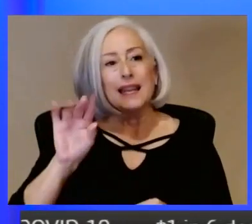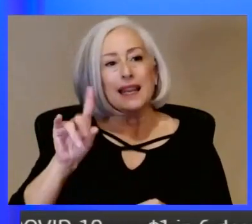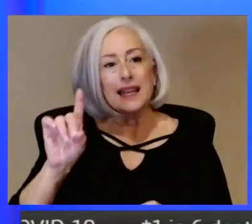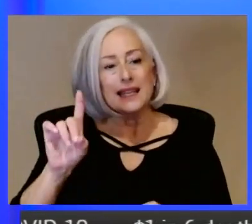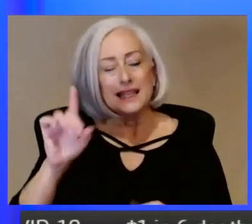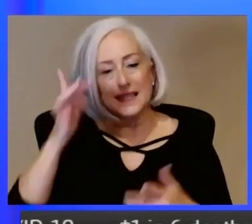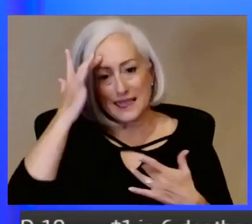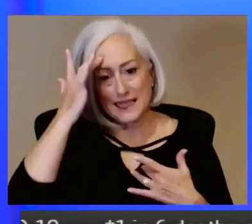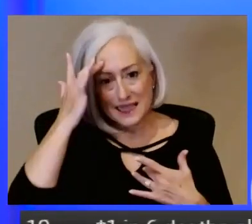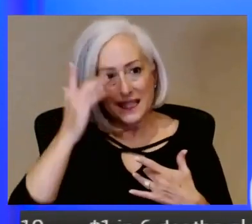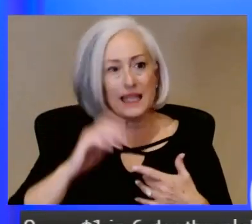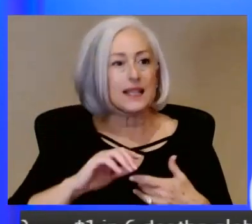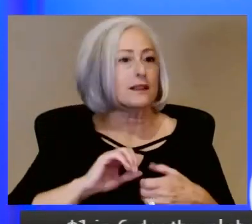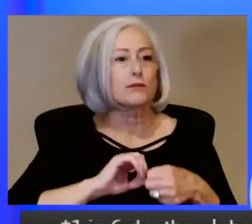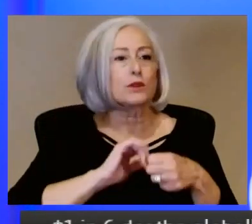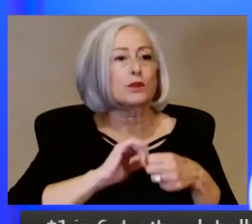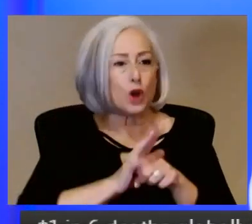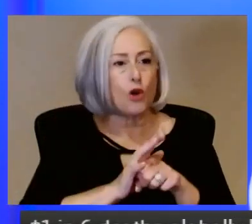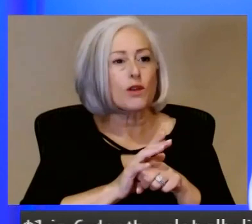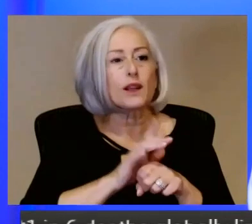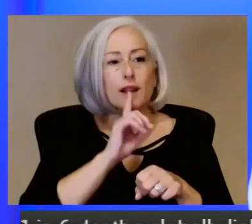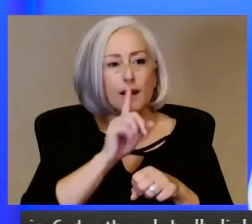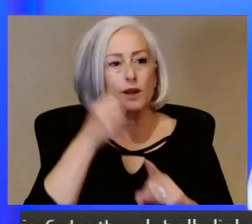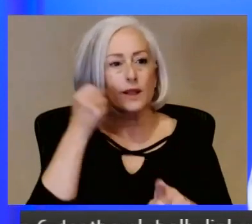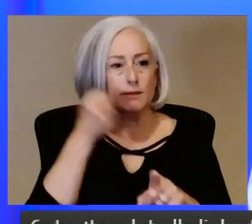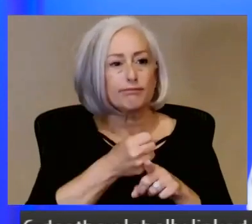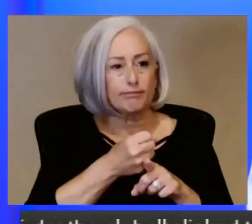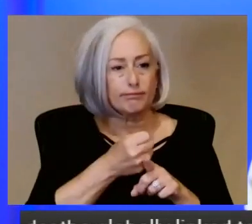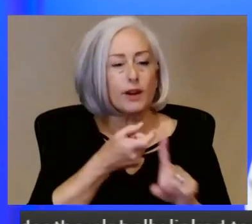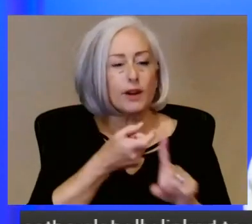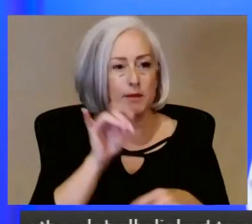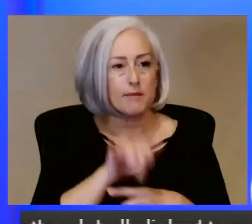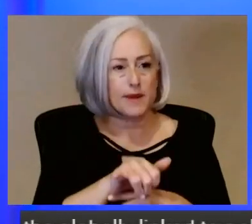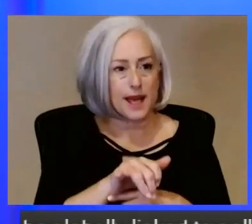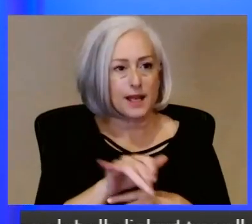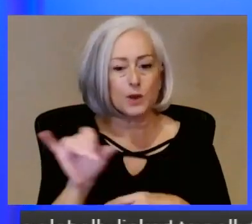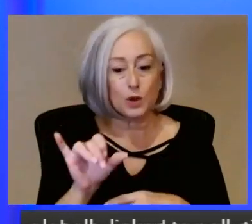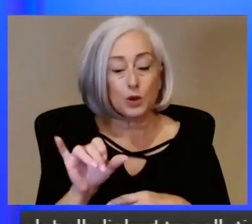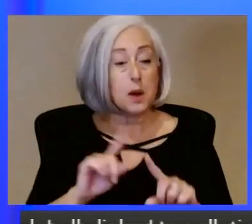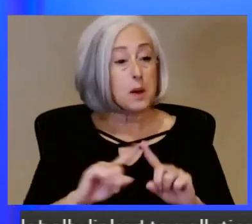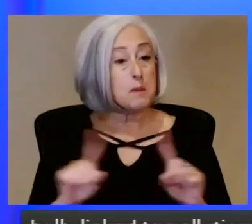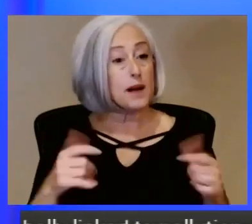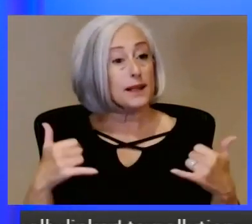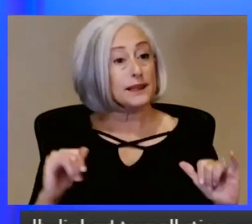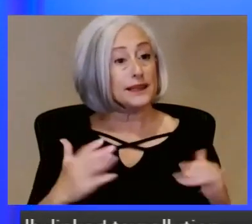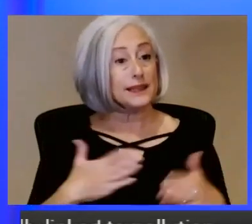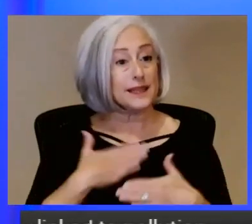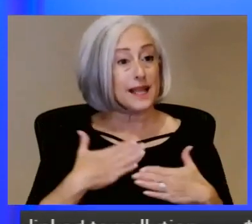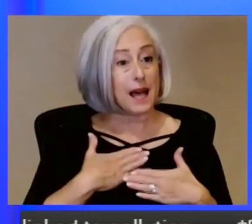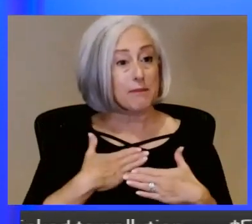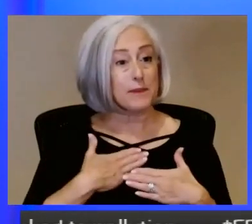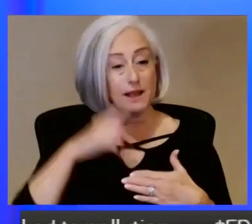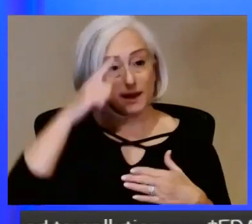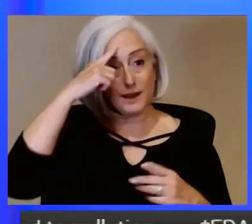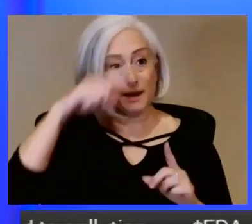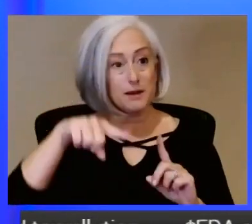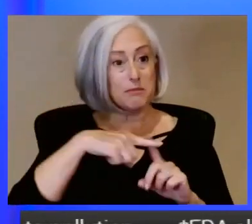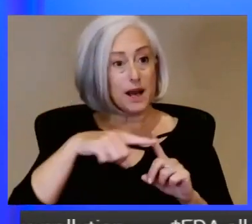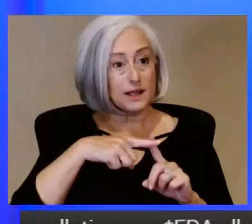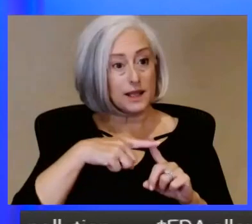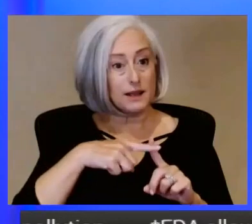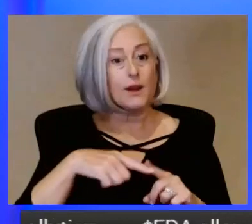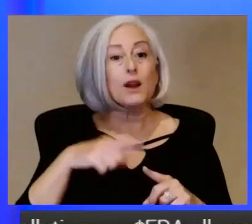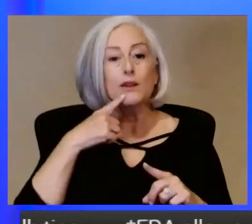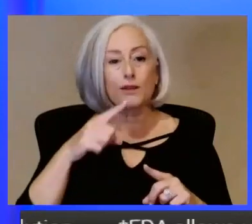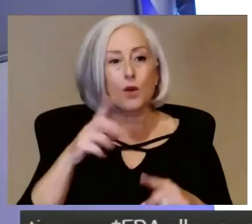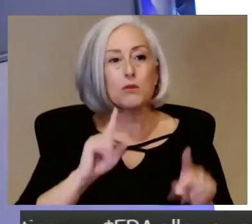well. Overall, I think we are still pretty happy and optimistic that the numbers continue to be in those single digits for the active